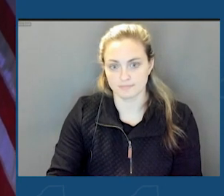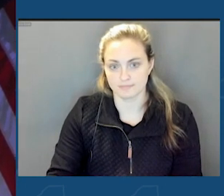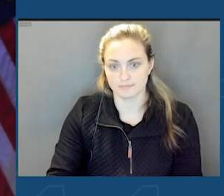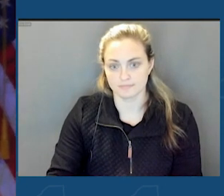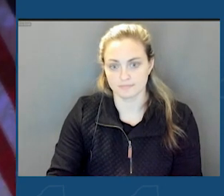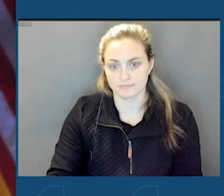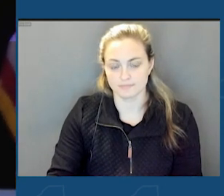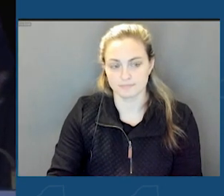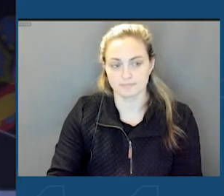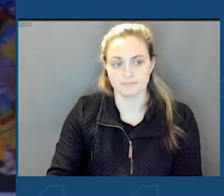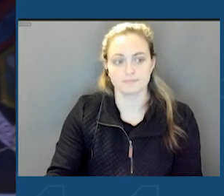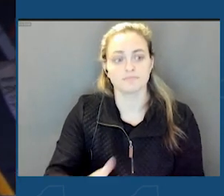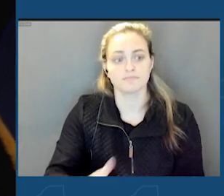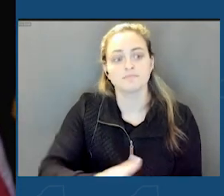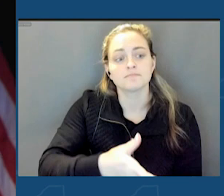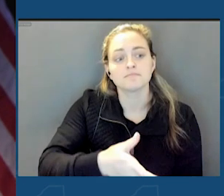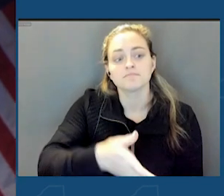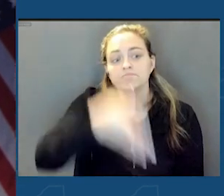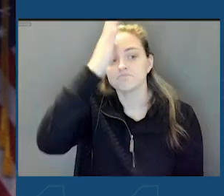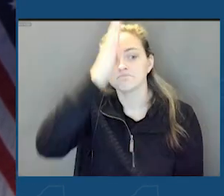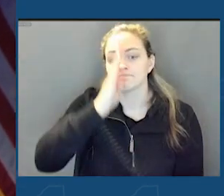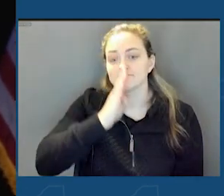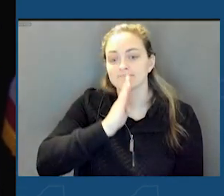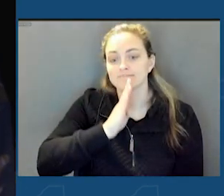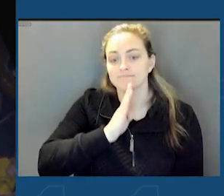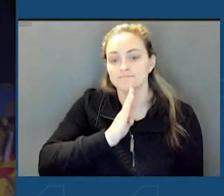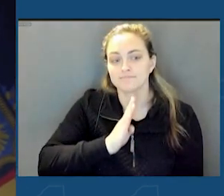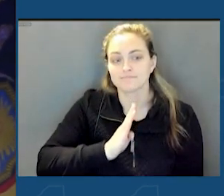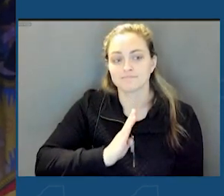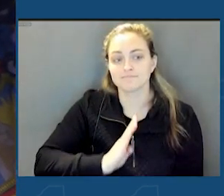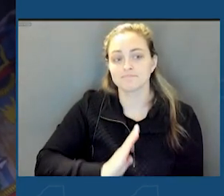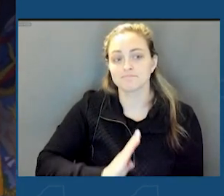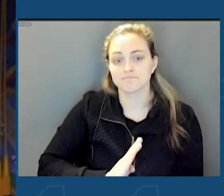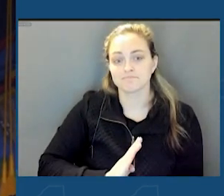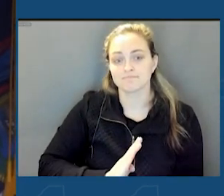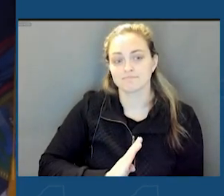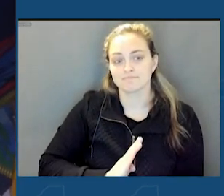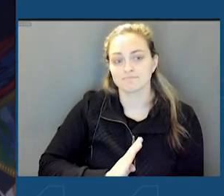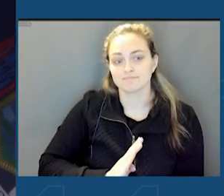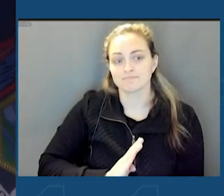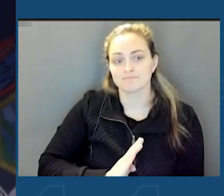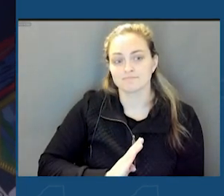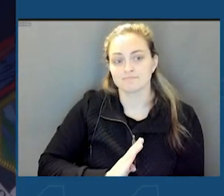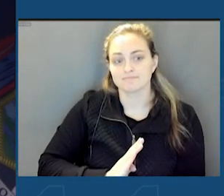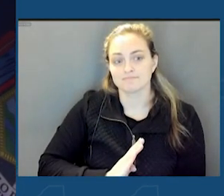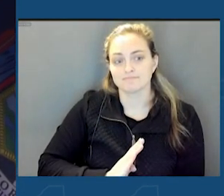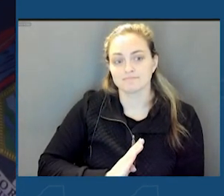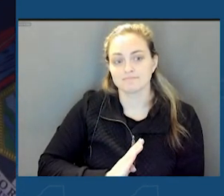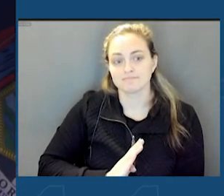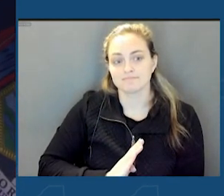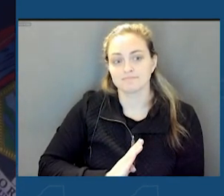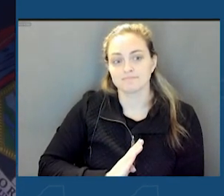Our Father, which